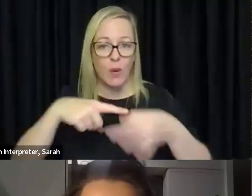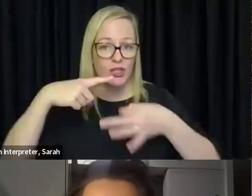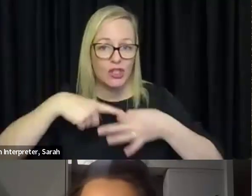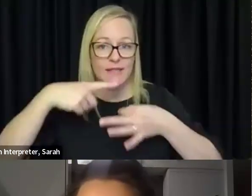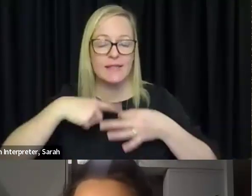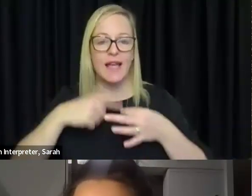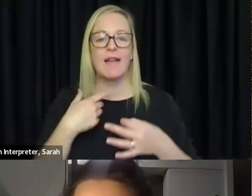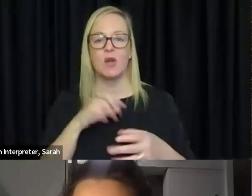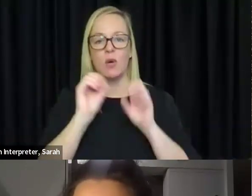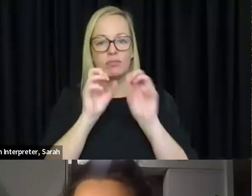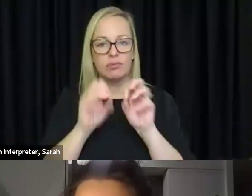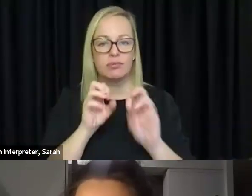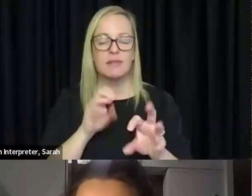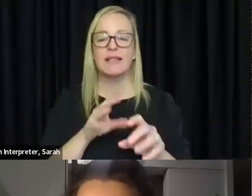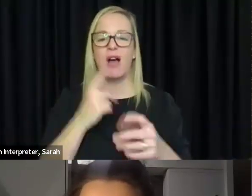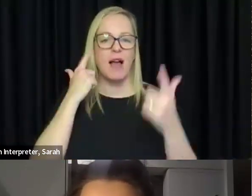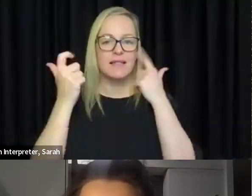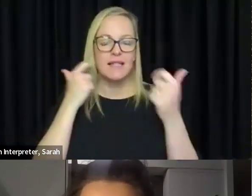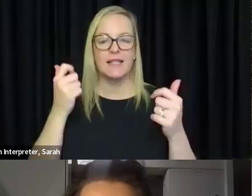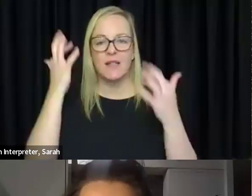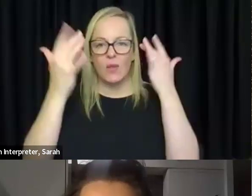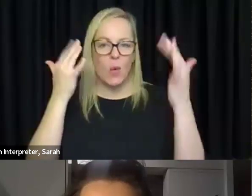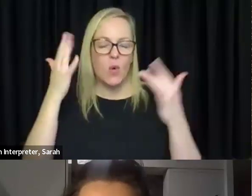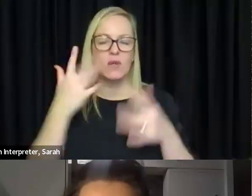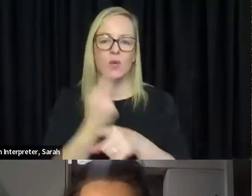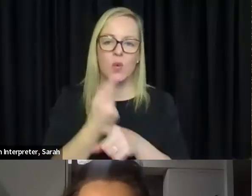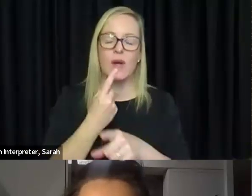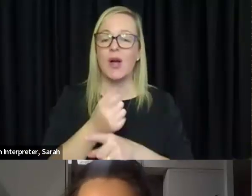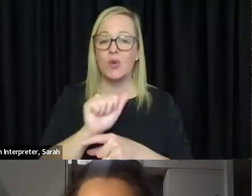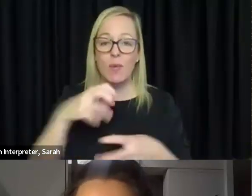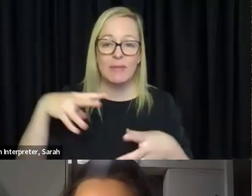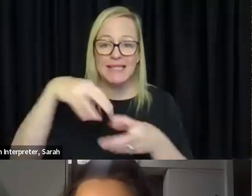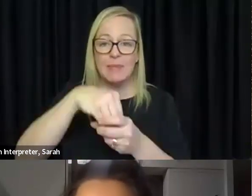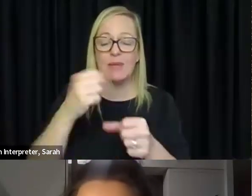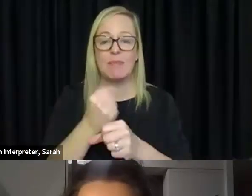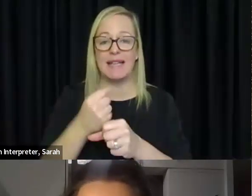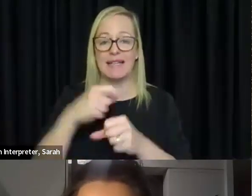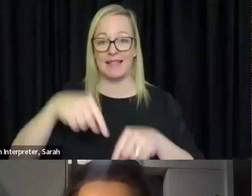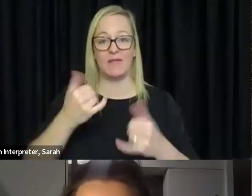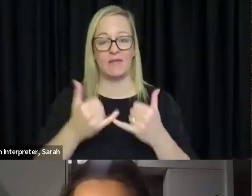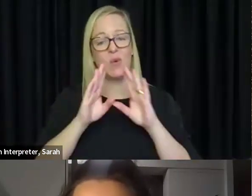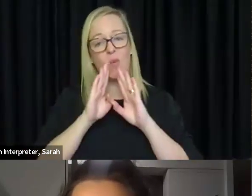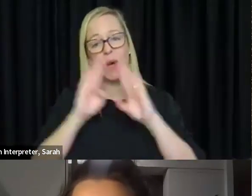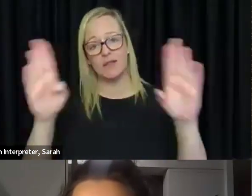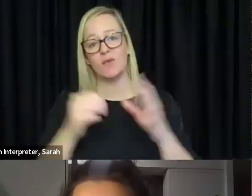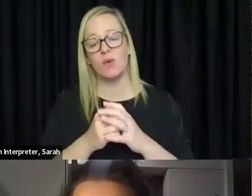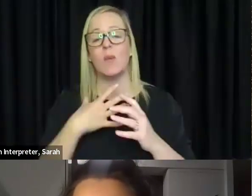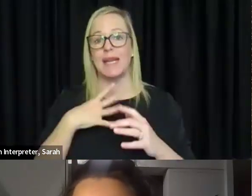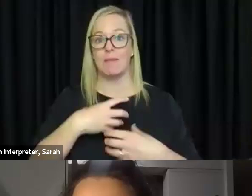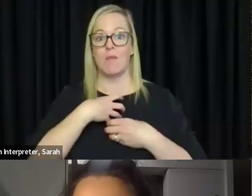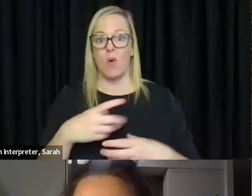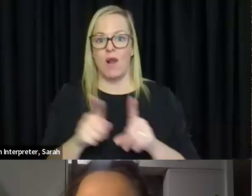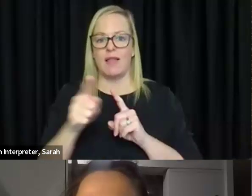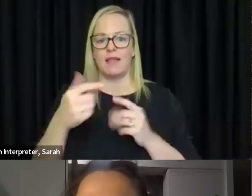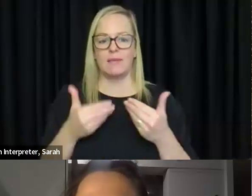for your active participation. Your engagement makes these discussions so wonderful and valuable, and it's clear that we need more spaces like this going forward, seeing